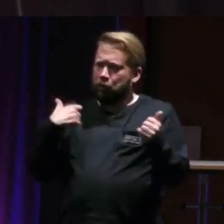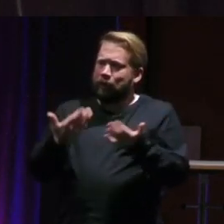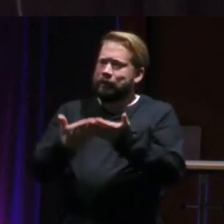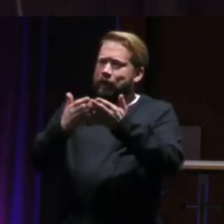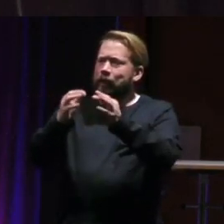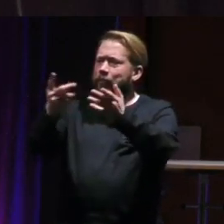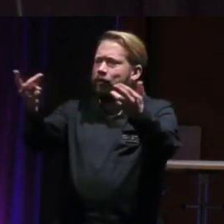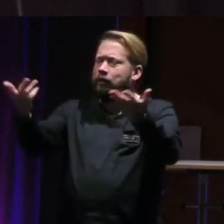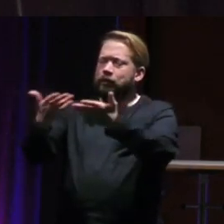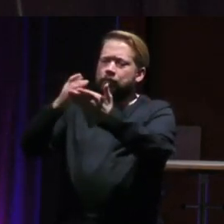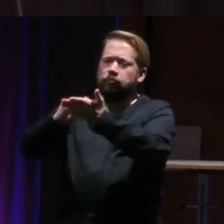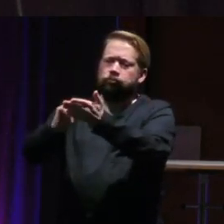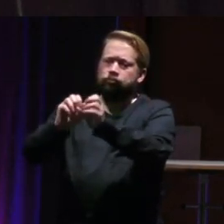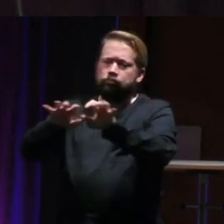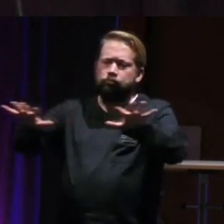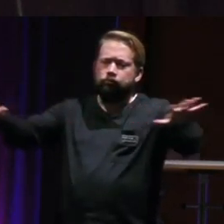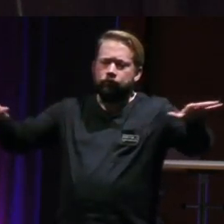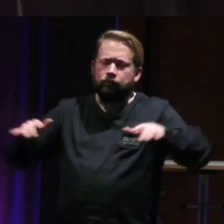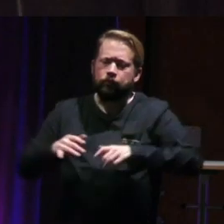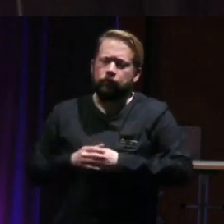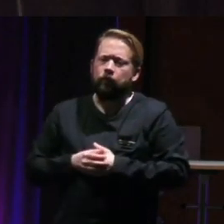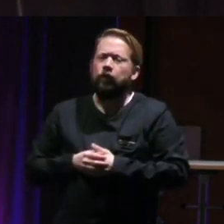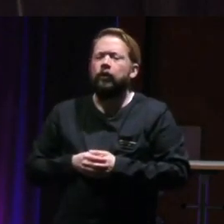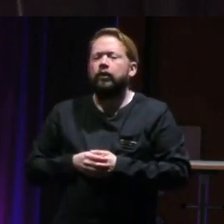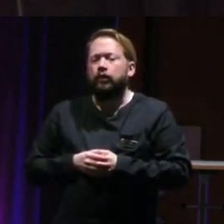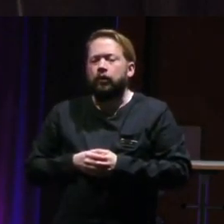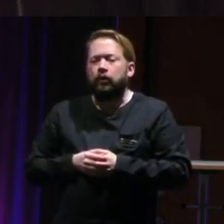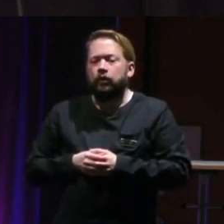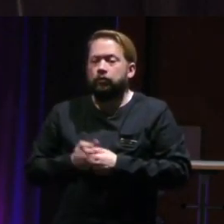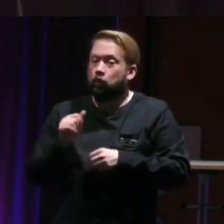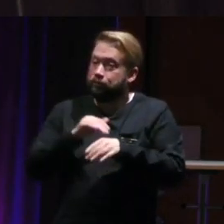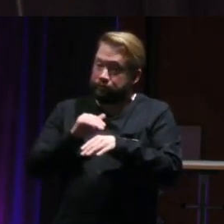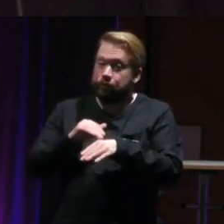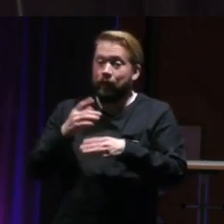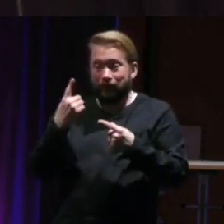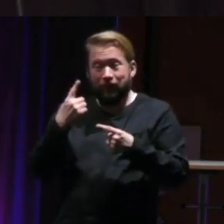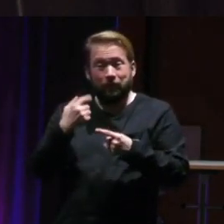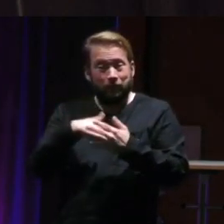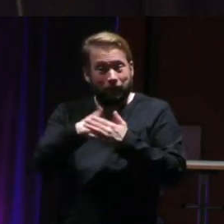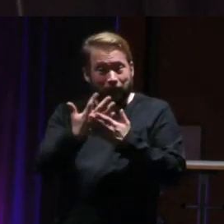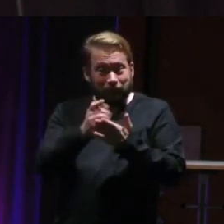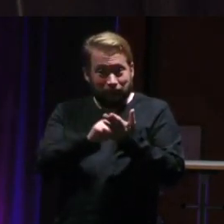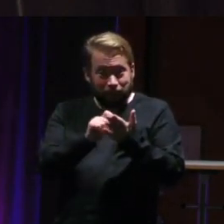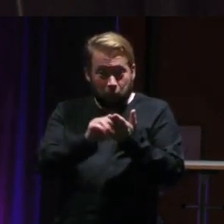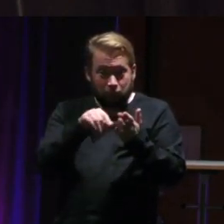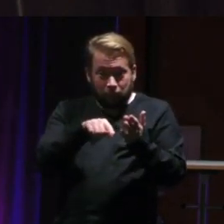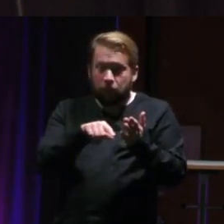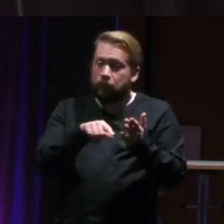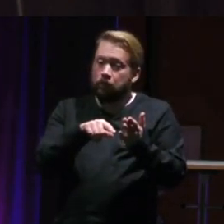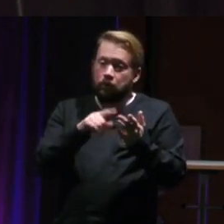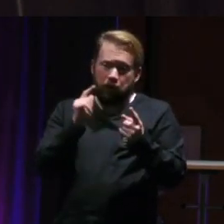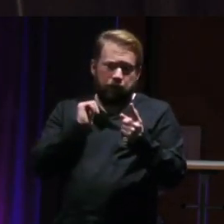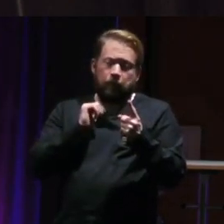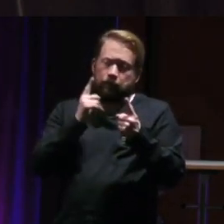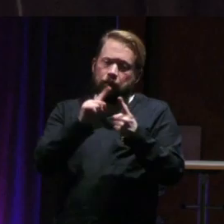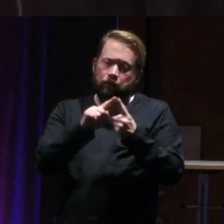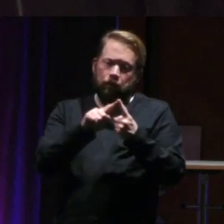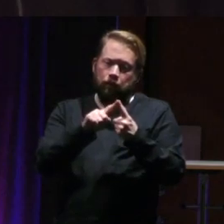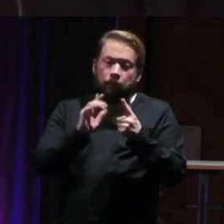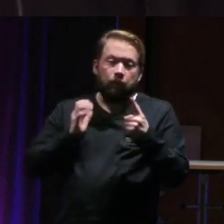us, and it's, as I said before, it's only media who is writing about tortures, about